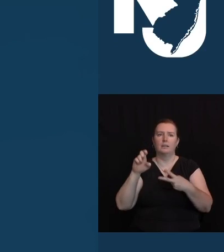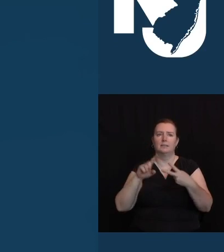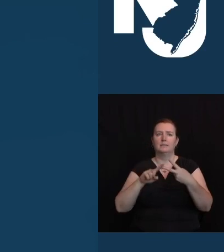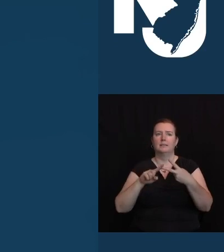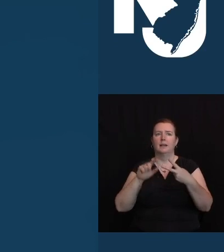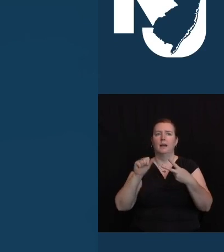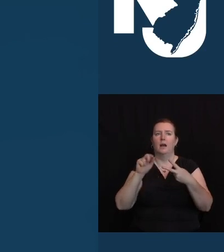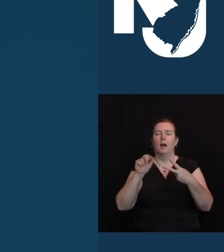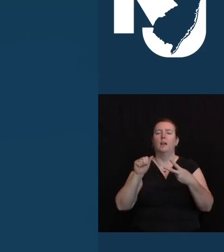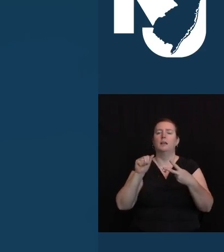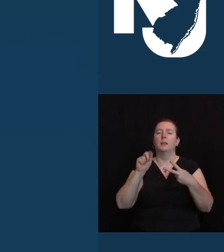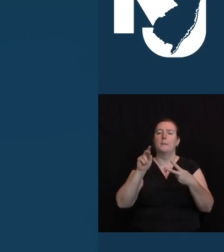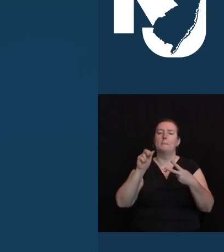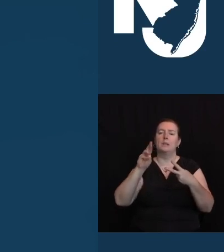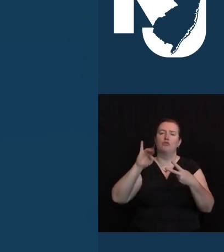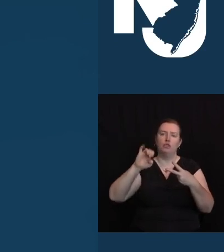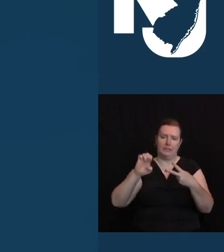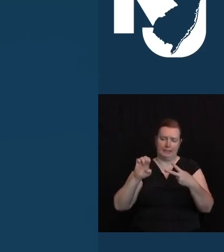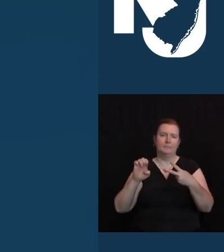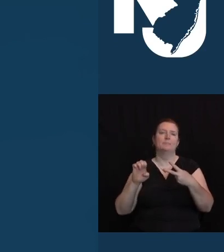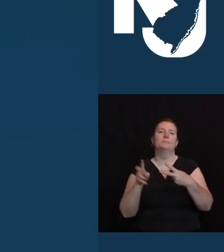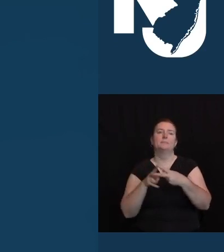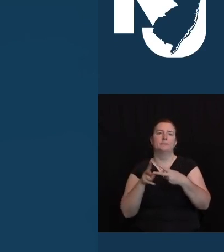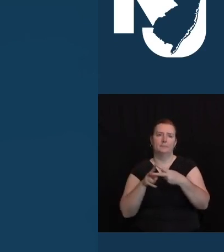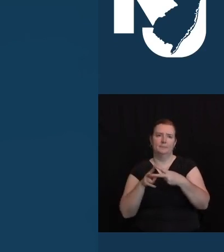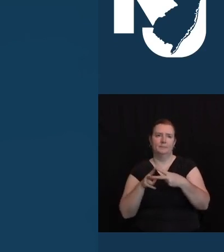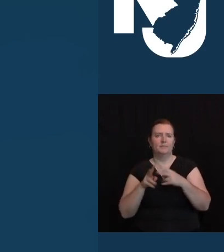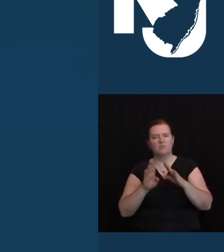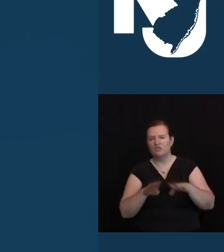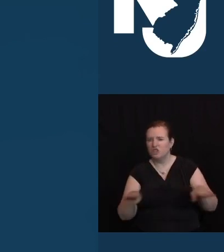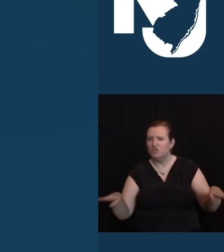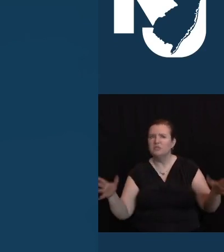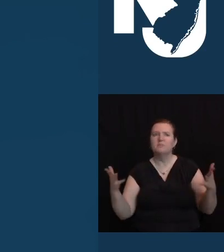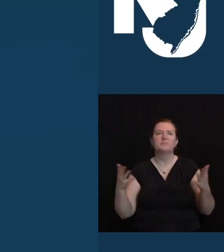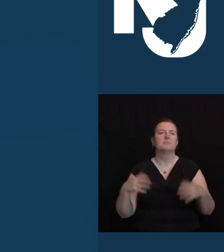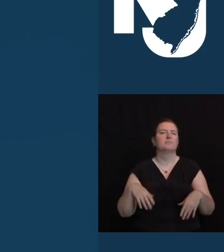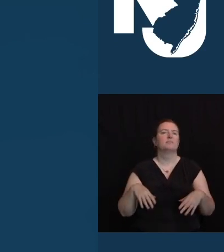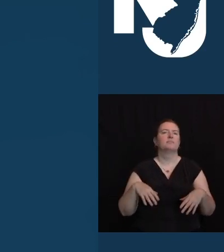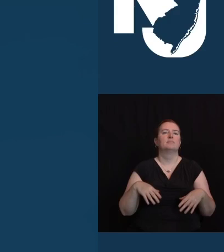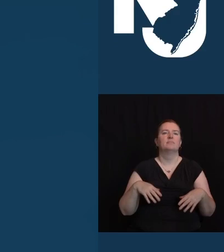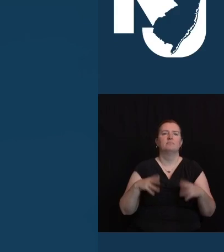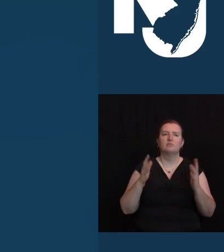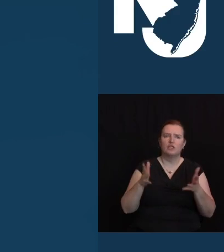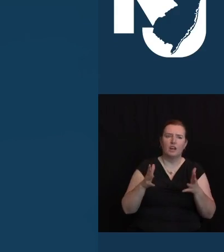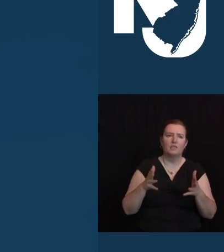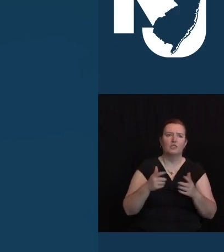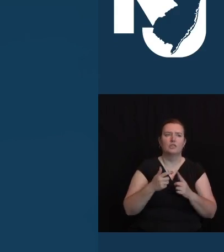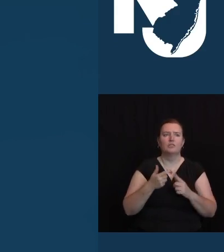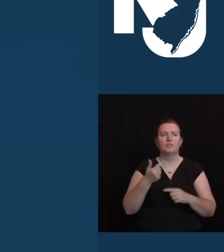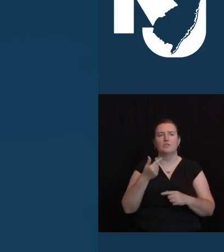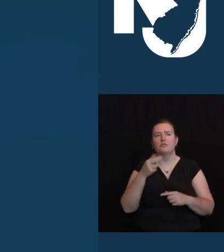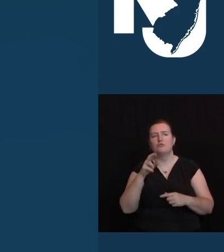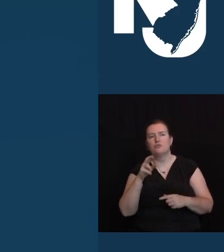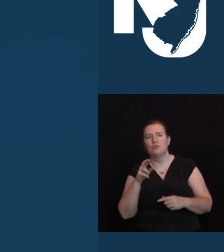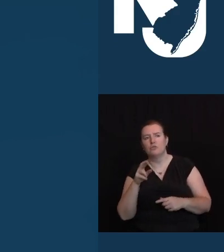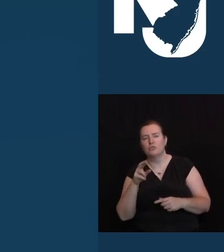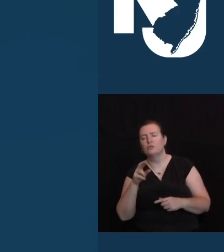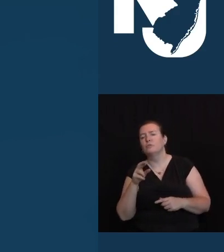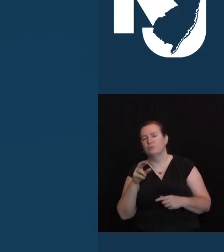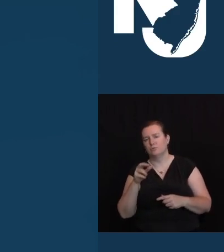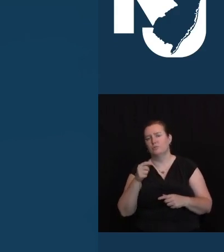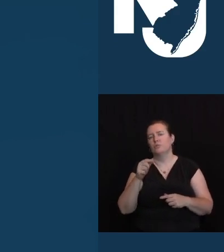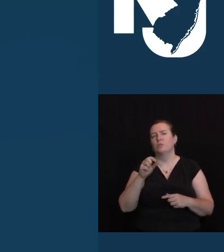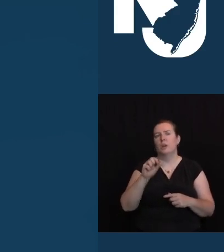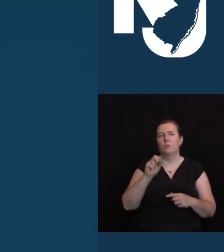thanks to Grant's technology, to be able to speak to Grant, Lucille, and Anna Marie, his mom, all together. She's